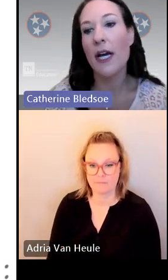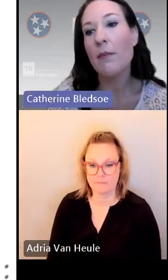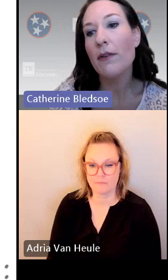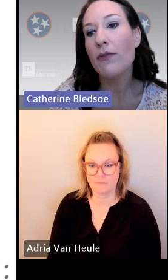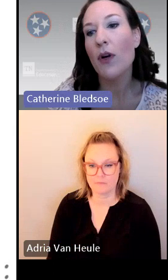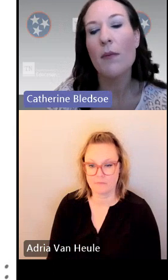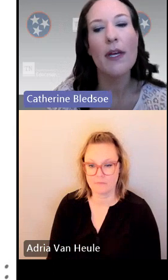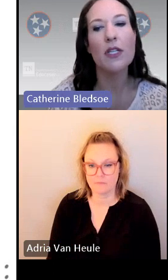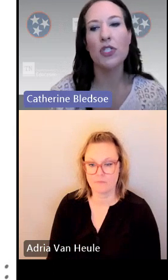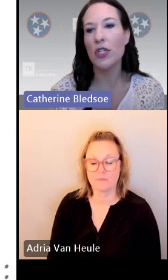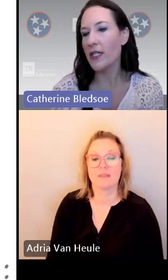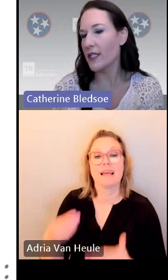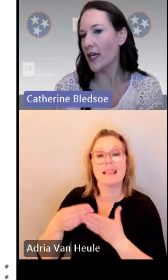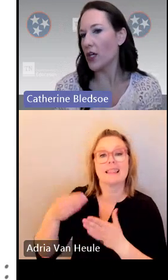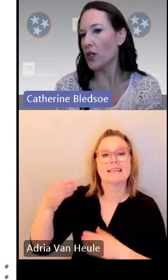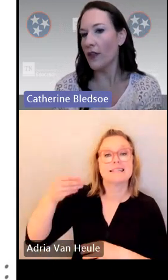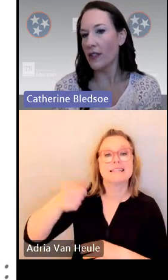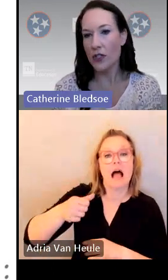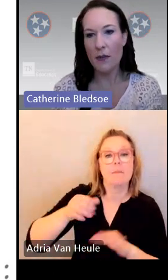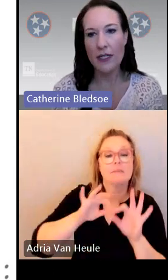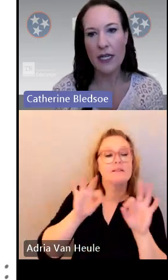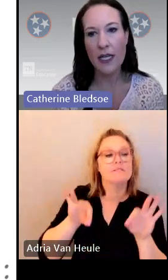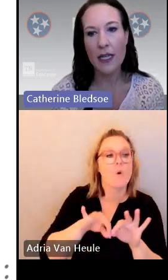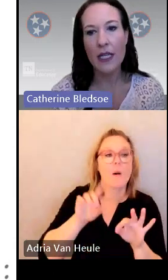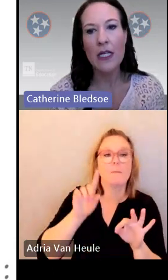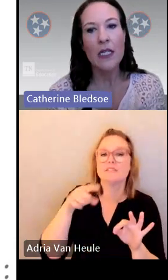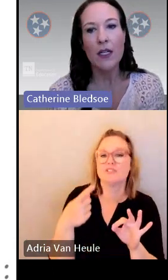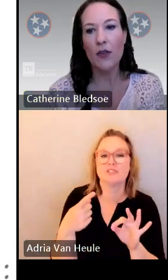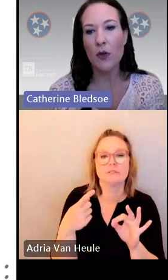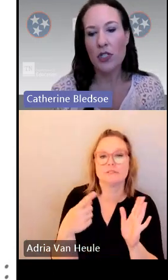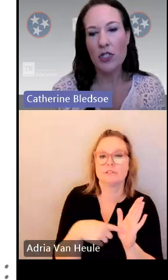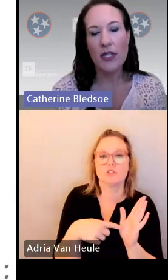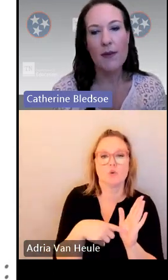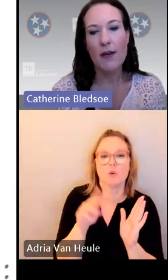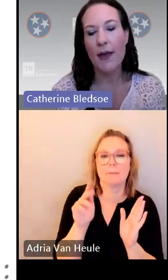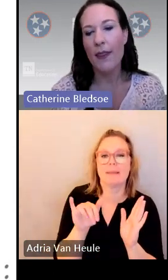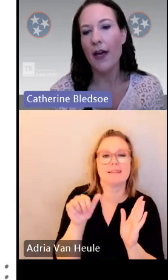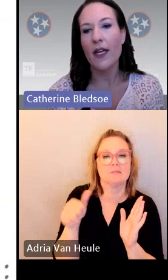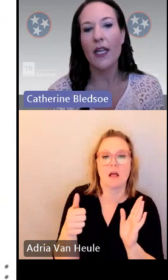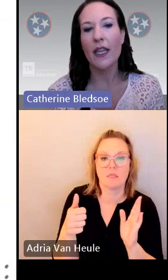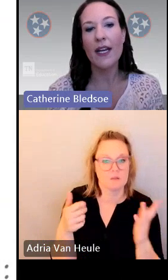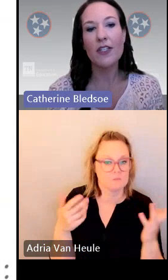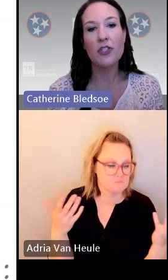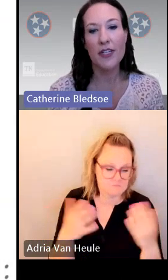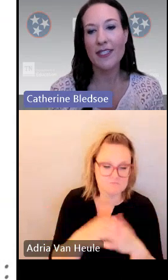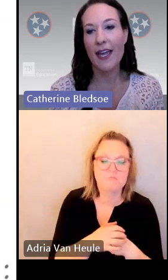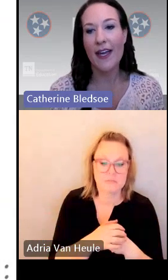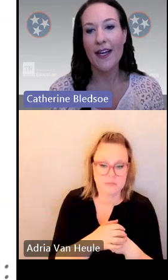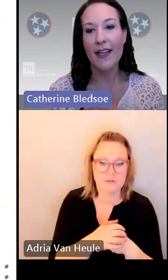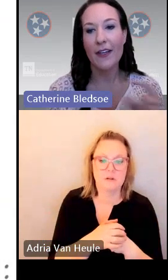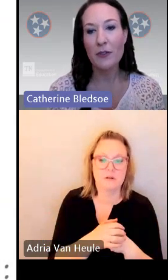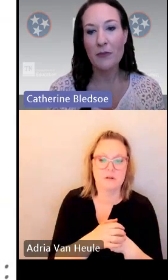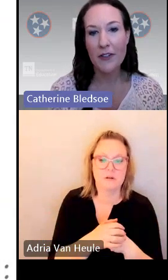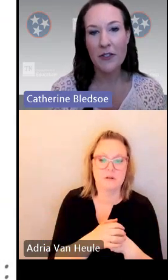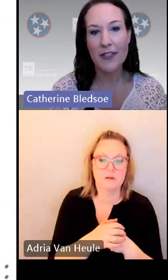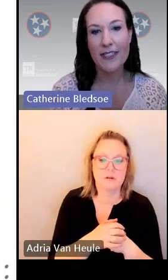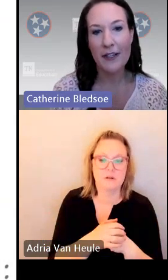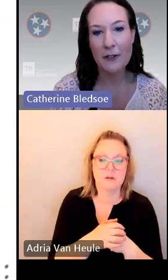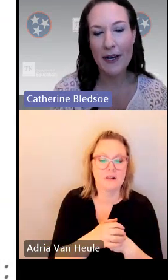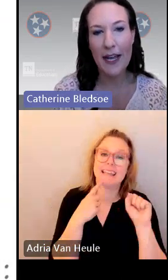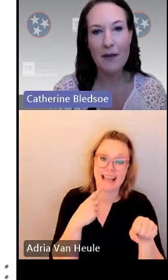Yeah, the stipend form is just like, that's due May 10th. Another question just came in about that. That is just saying, here's